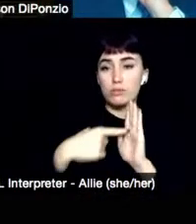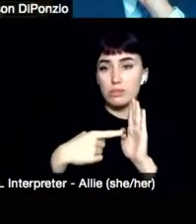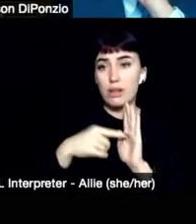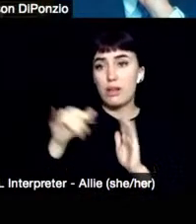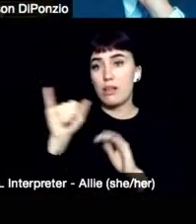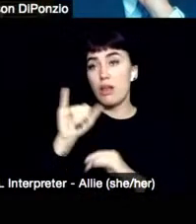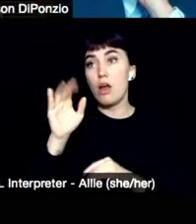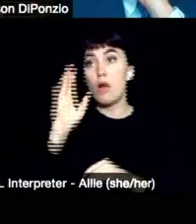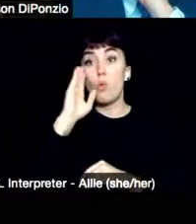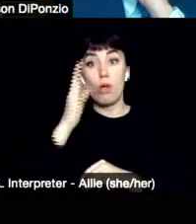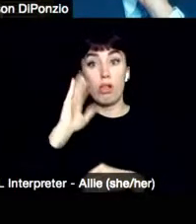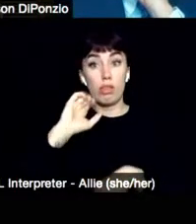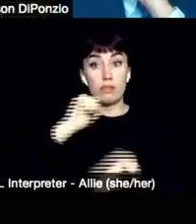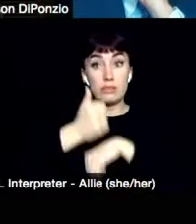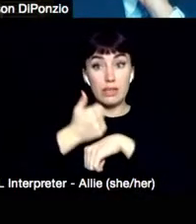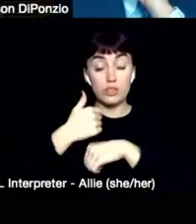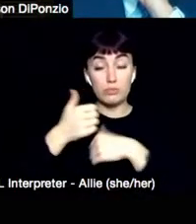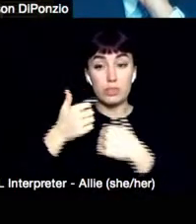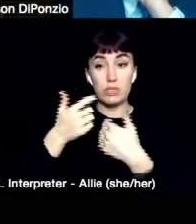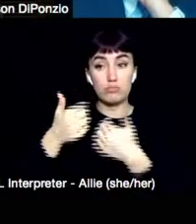the staging be remote?